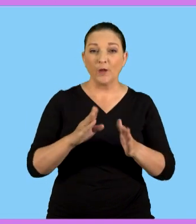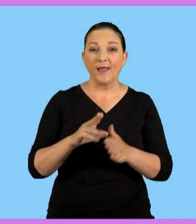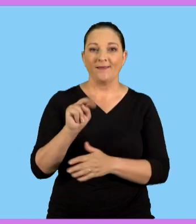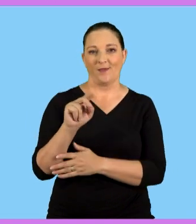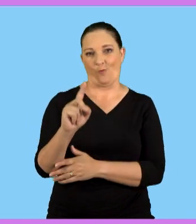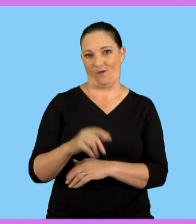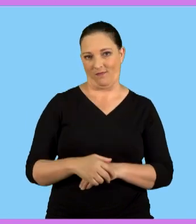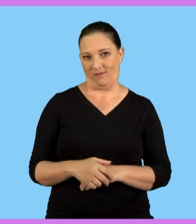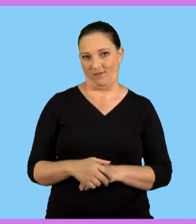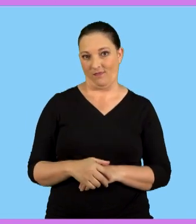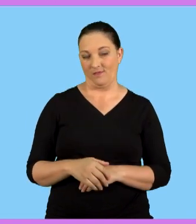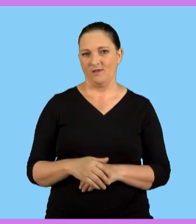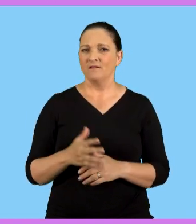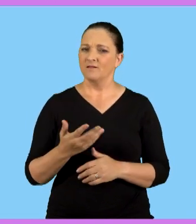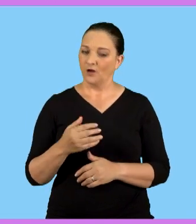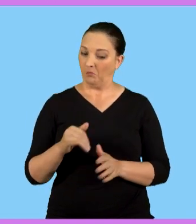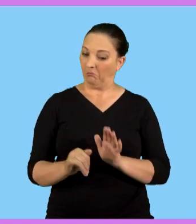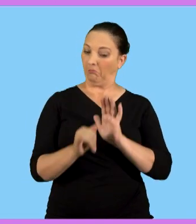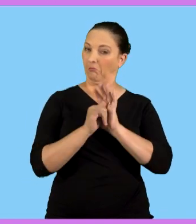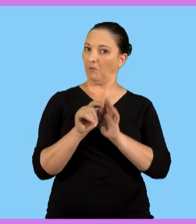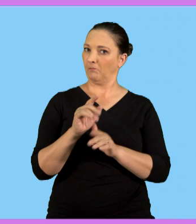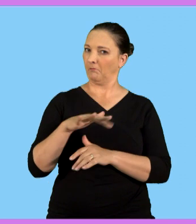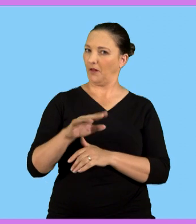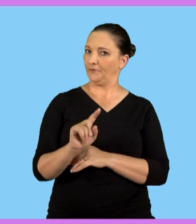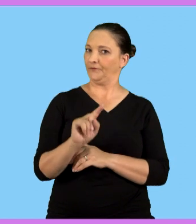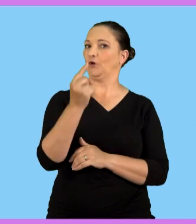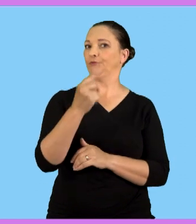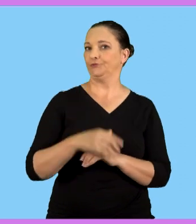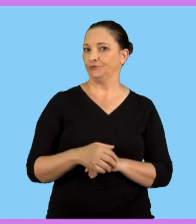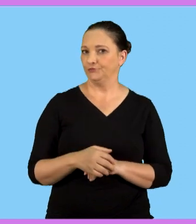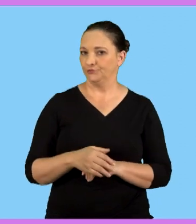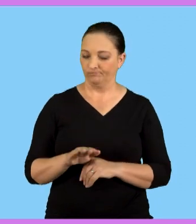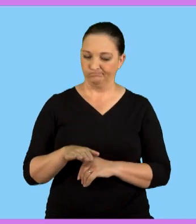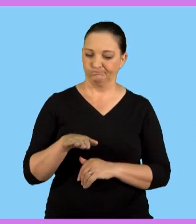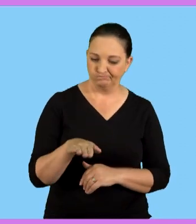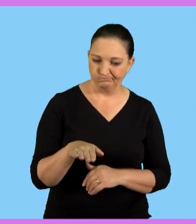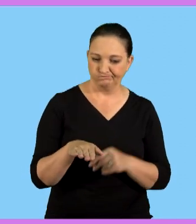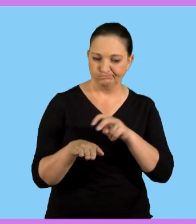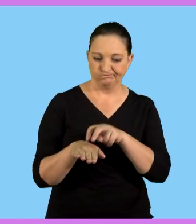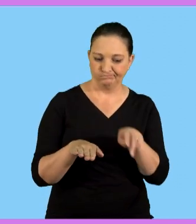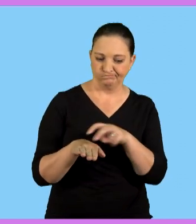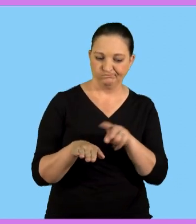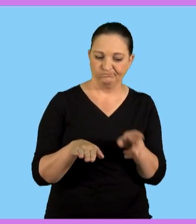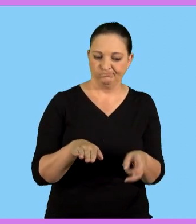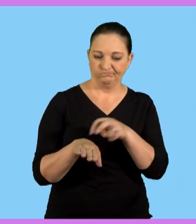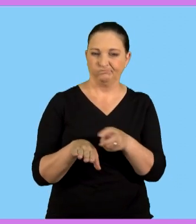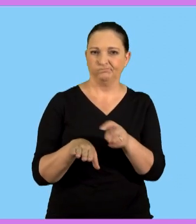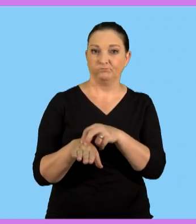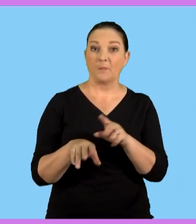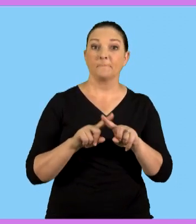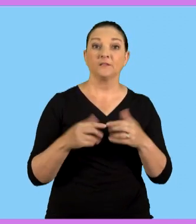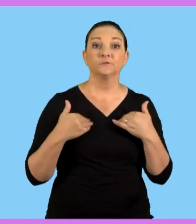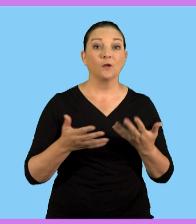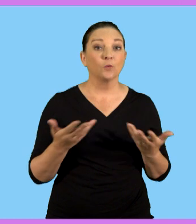so identify the first place where the bus will stop, okay, to pick up and to drop off passengers if it departs